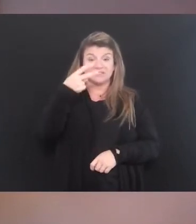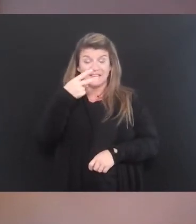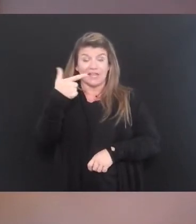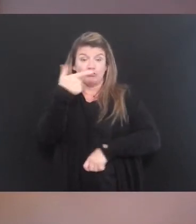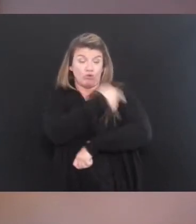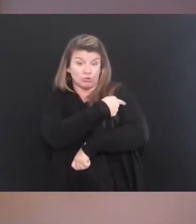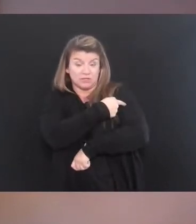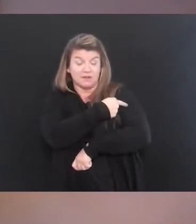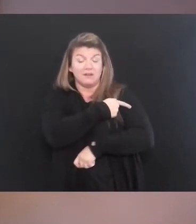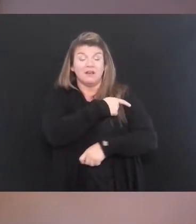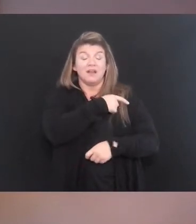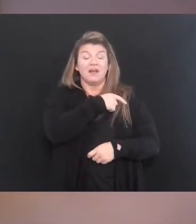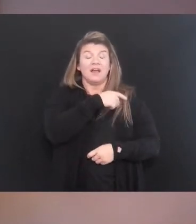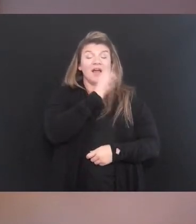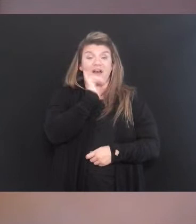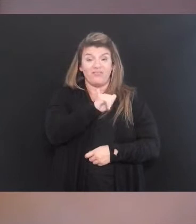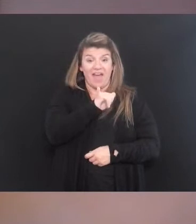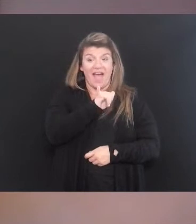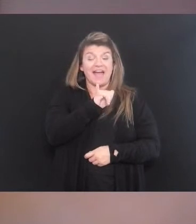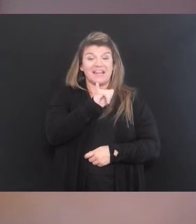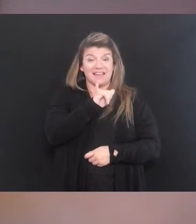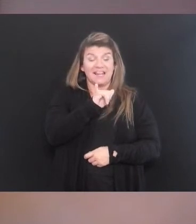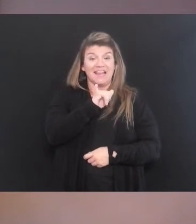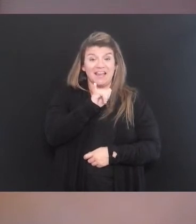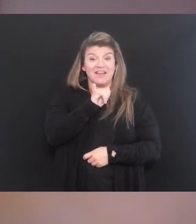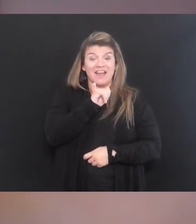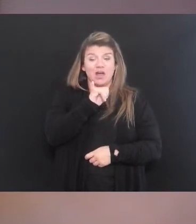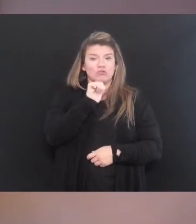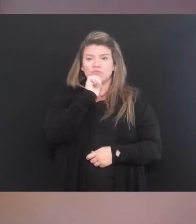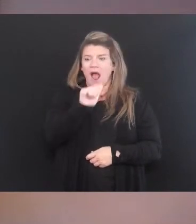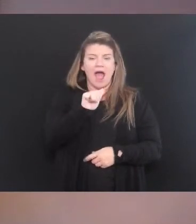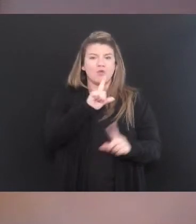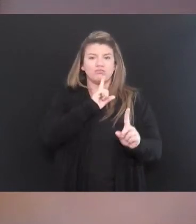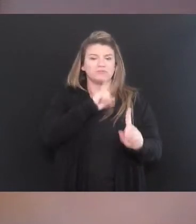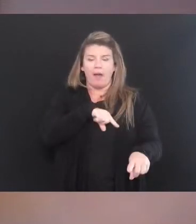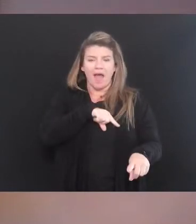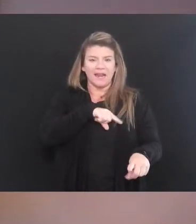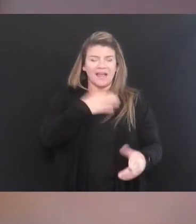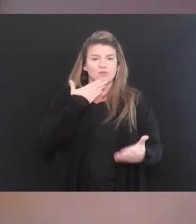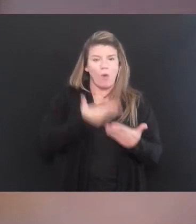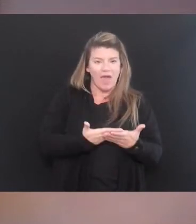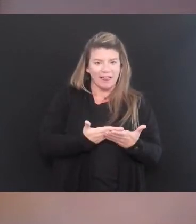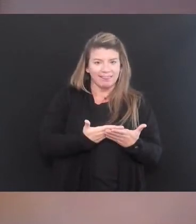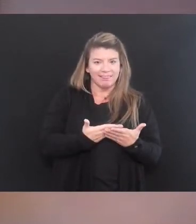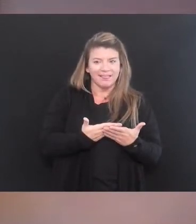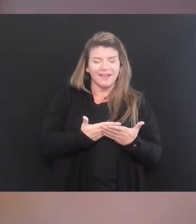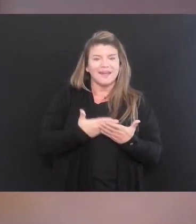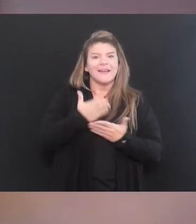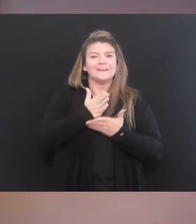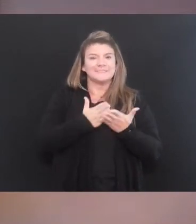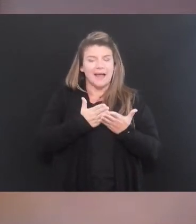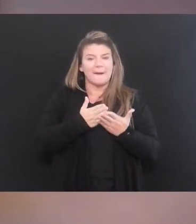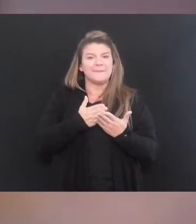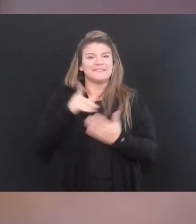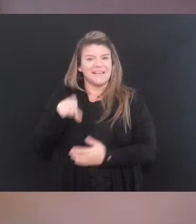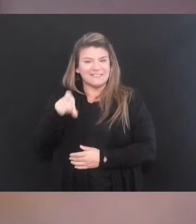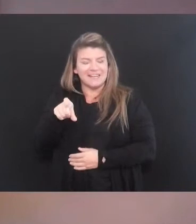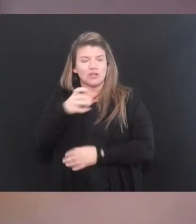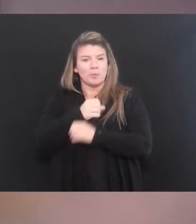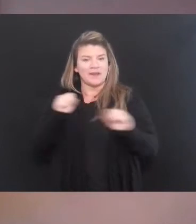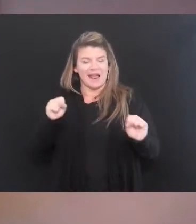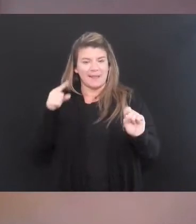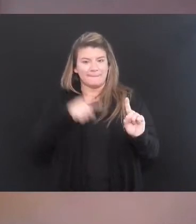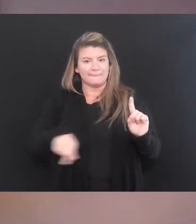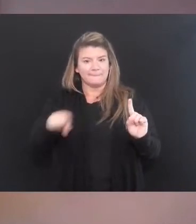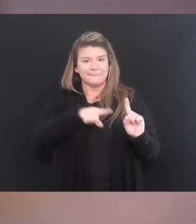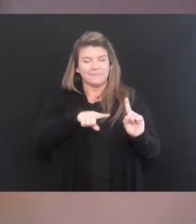dose of the mRNA vaccines, they may not have responded as well as would be necessary to protect them from